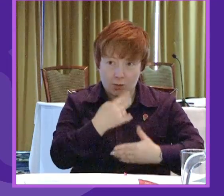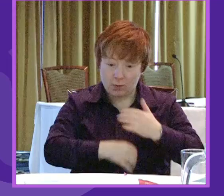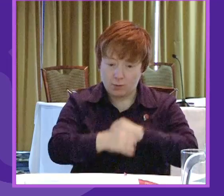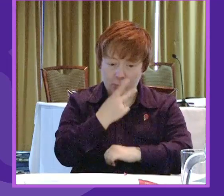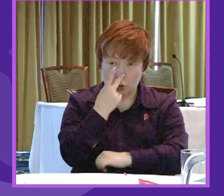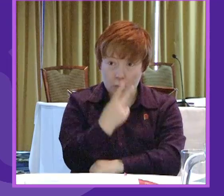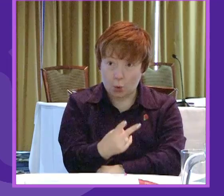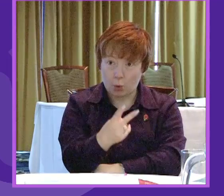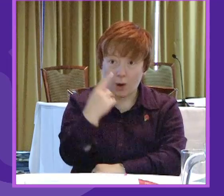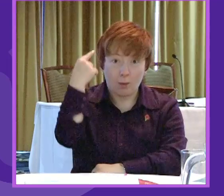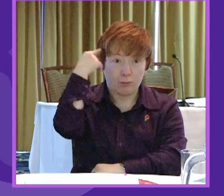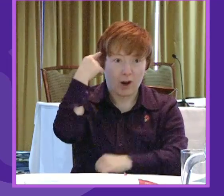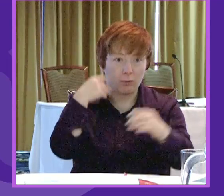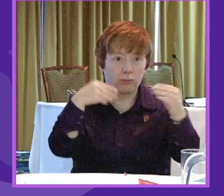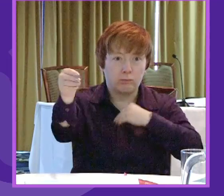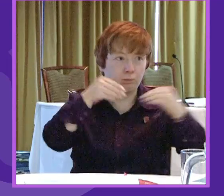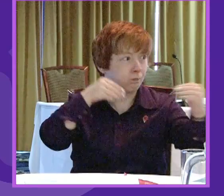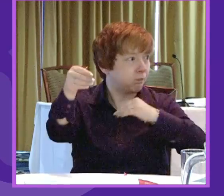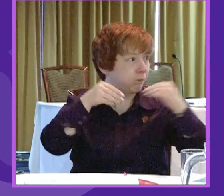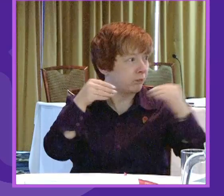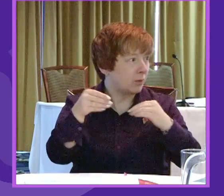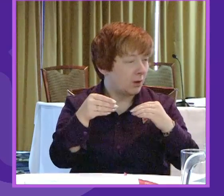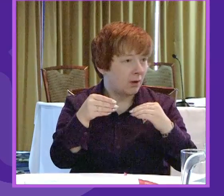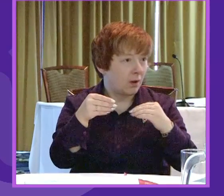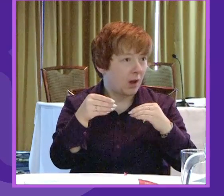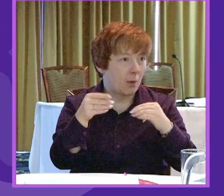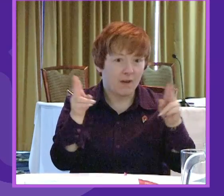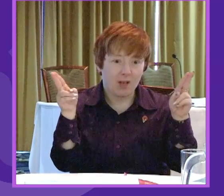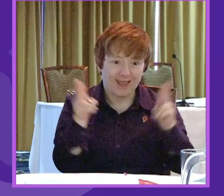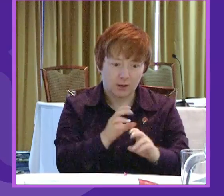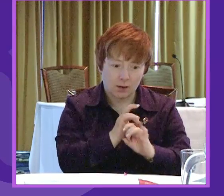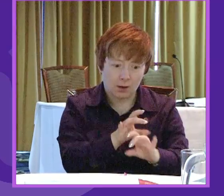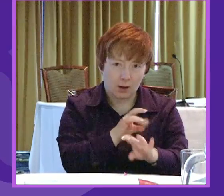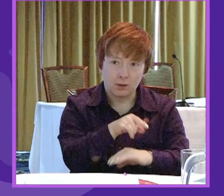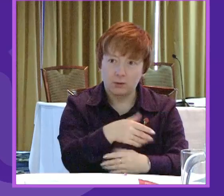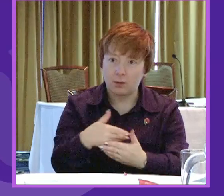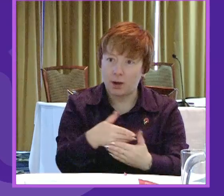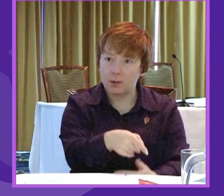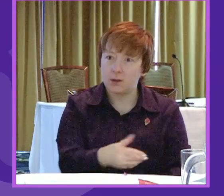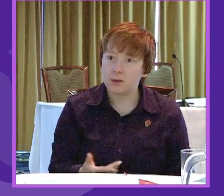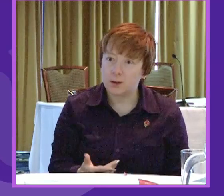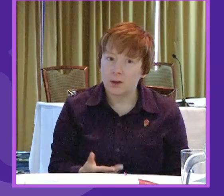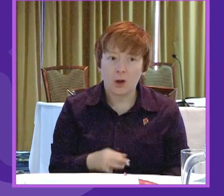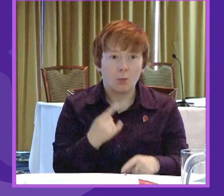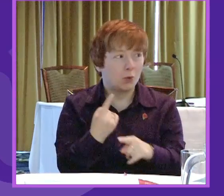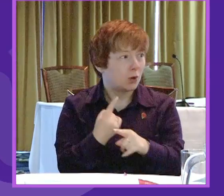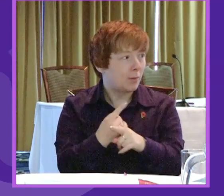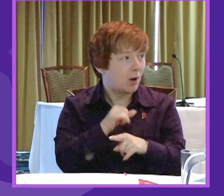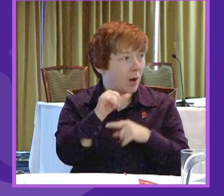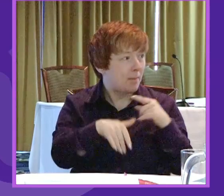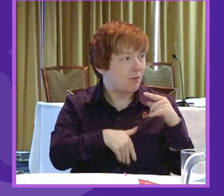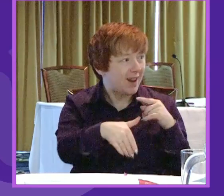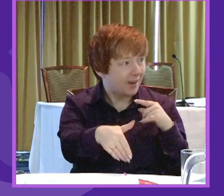life, brain plasticity is at its peak, and we give the least to that group of people. And again, Jackie's talked